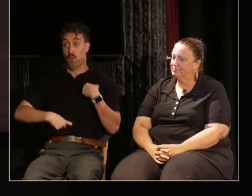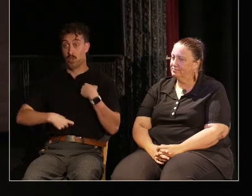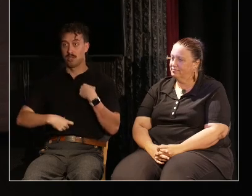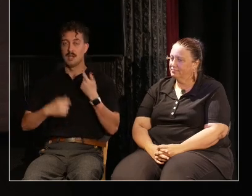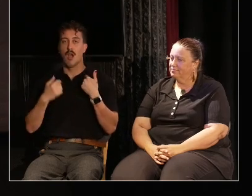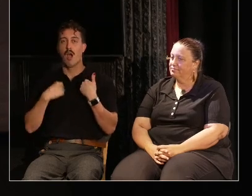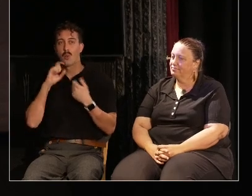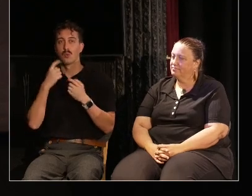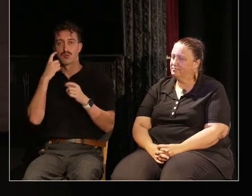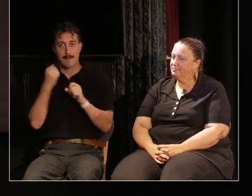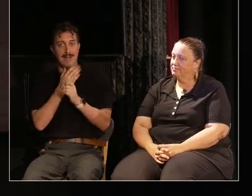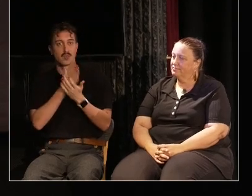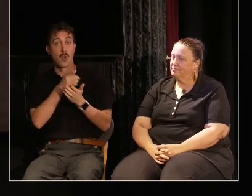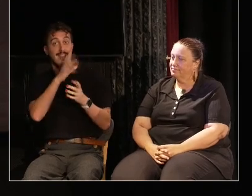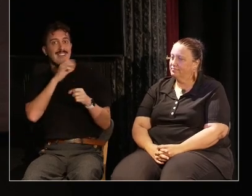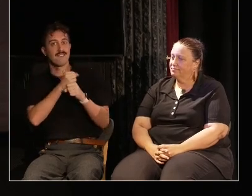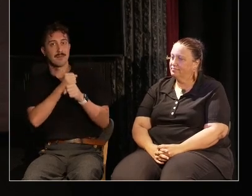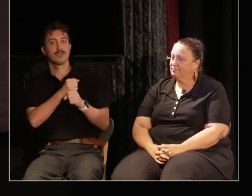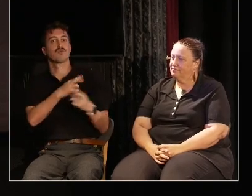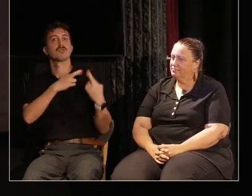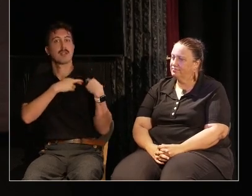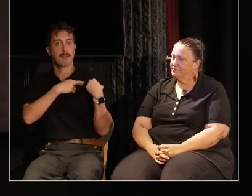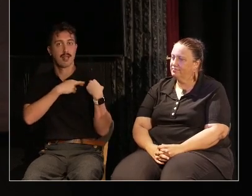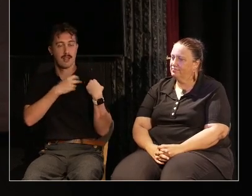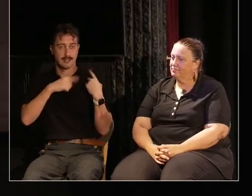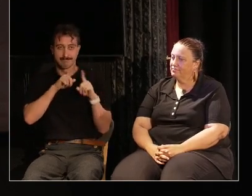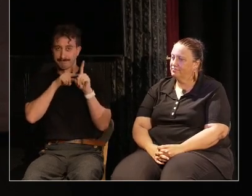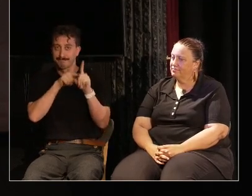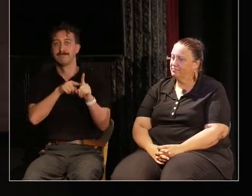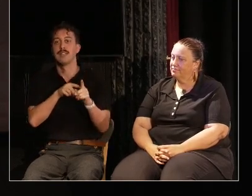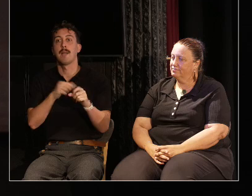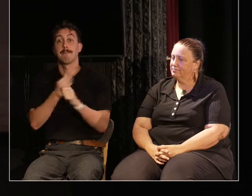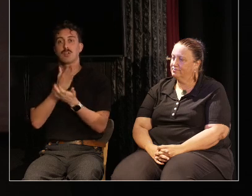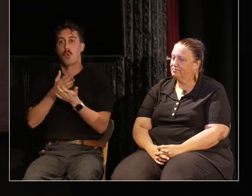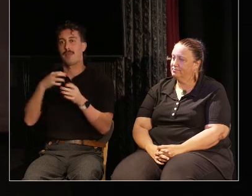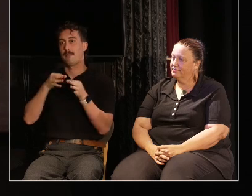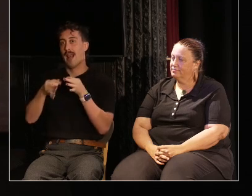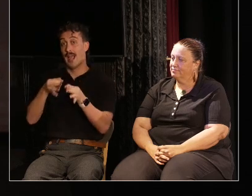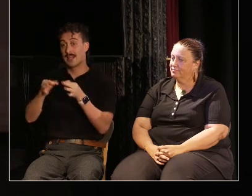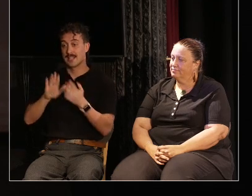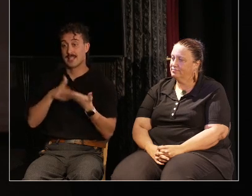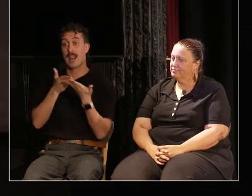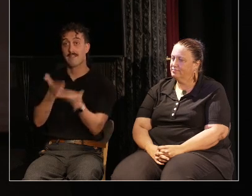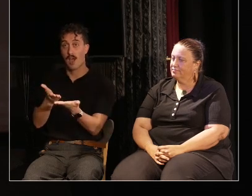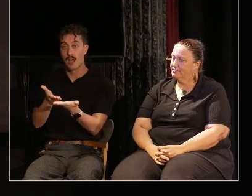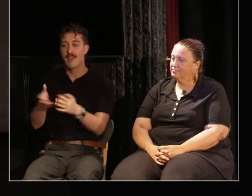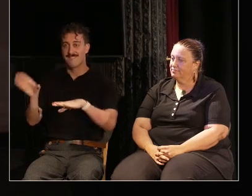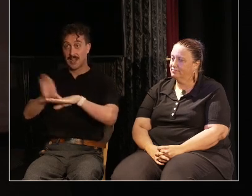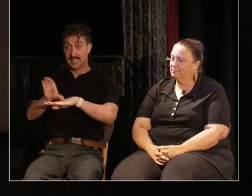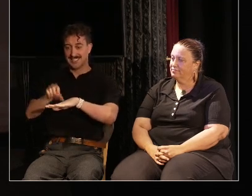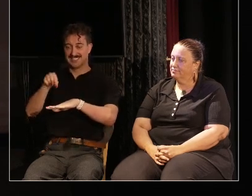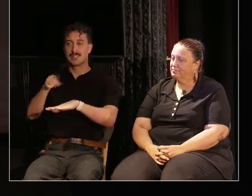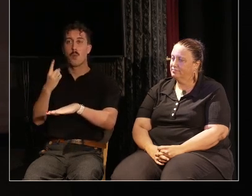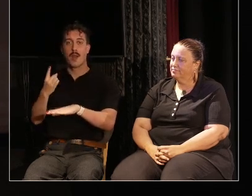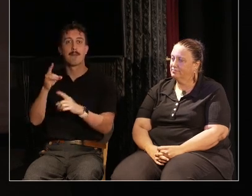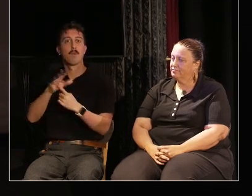whatever government that is, to make sure that this plan is delivered. And I think, one-off funding is really important, but it is actually